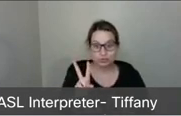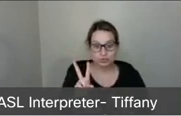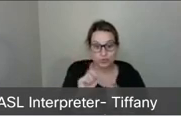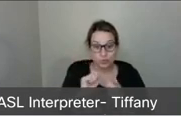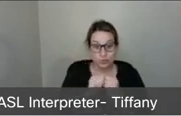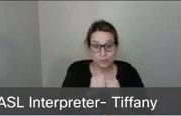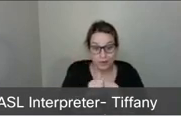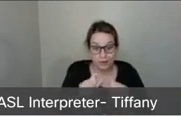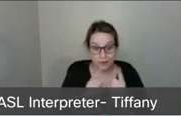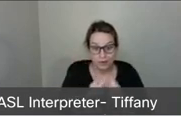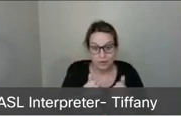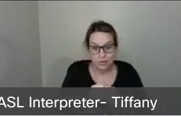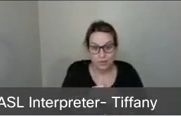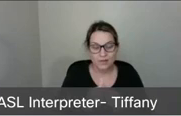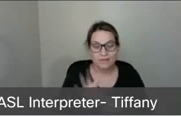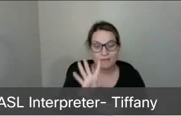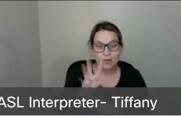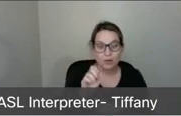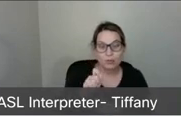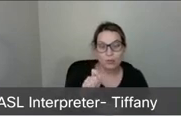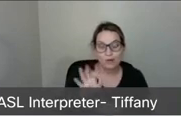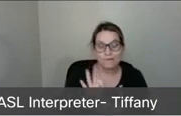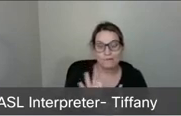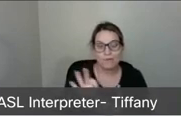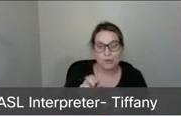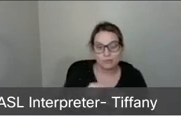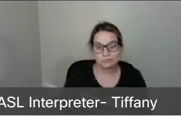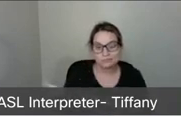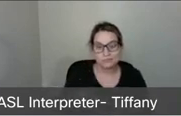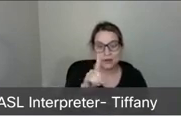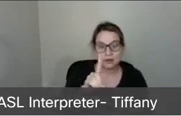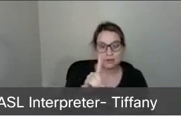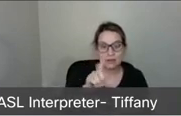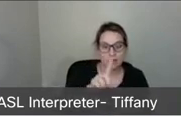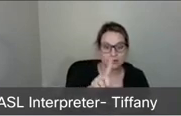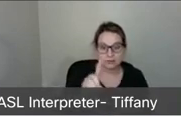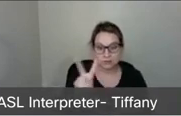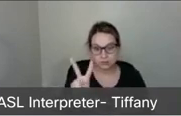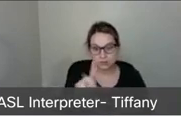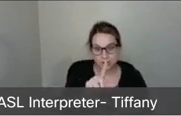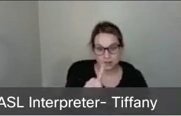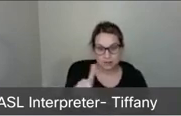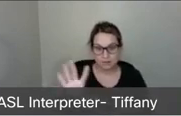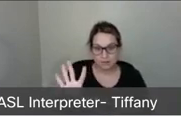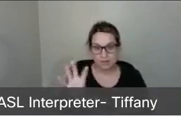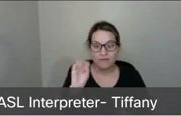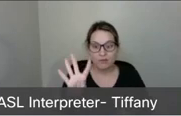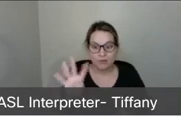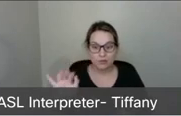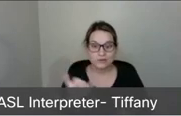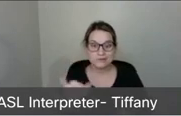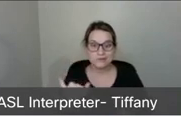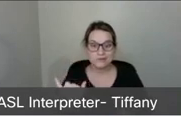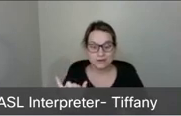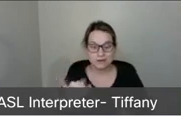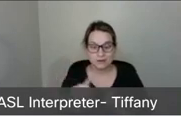competitive districts within a 4-point vote spread, LD2 and LD4. Four of the safe districts